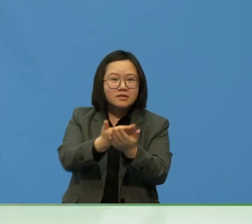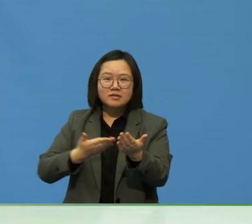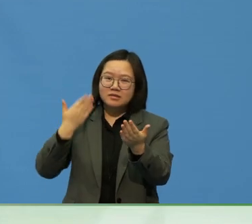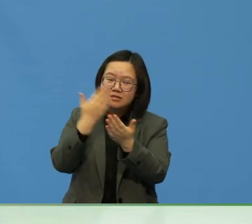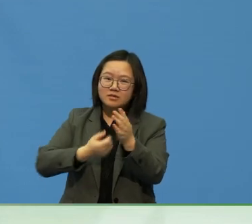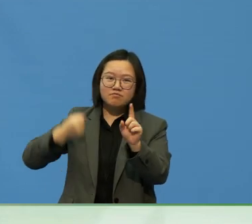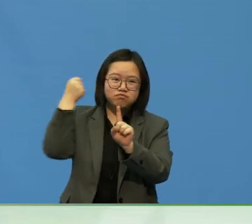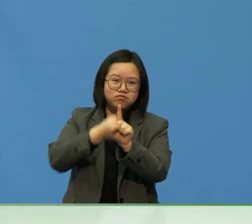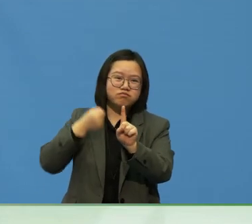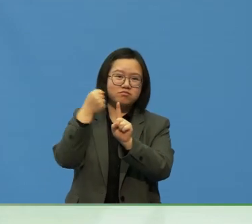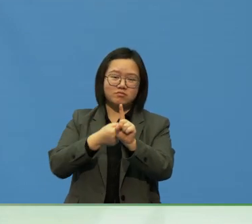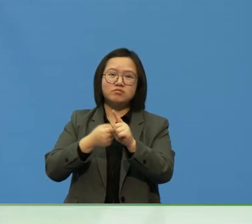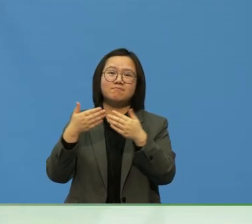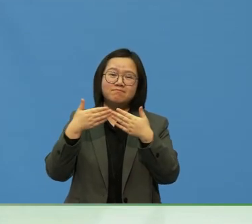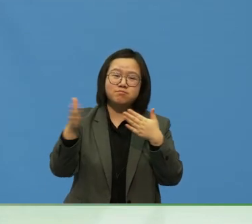Thank you, Carla.